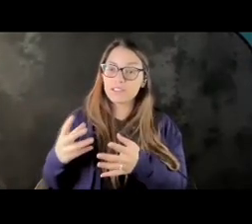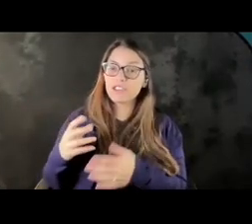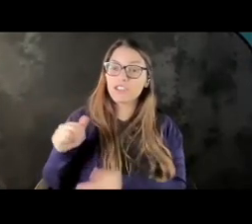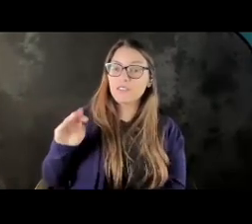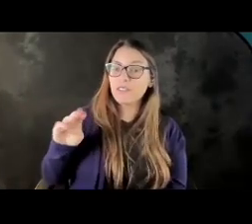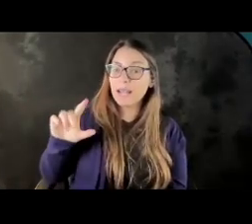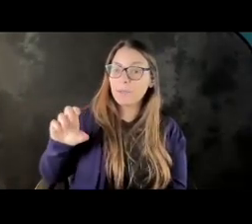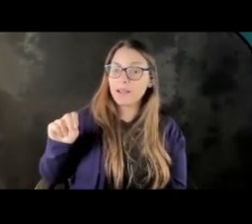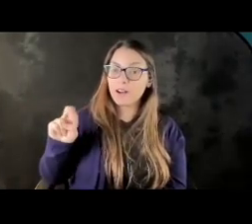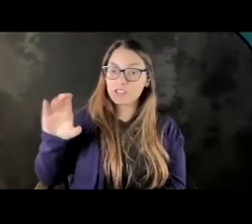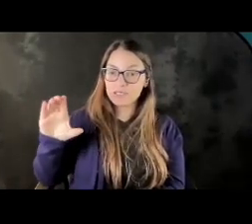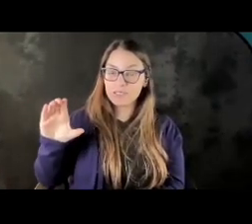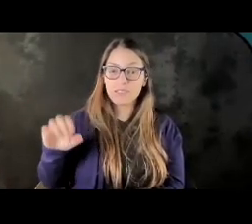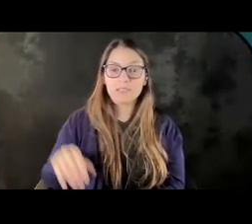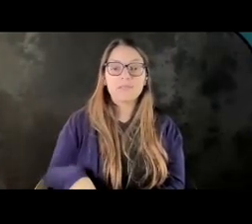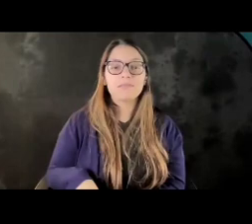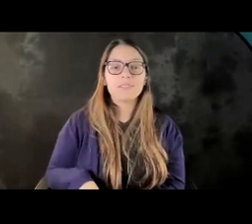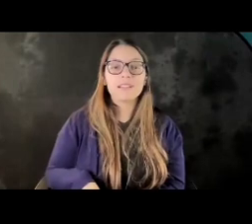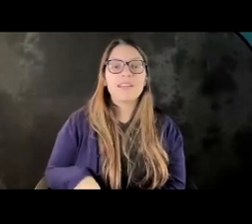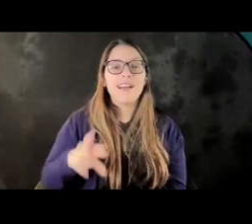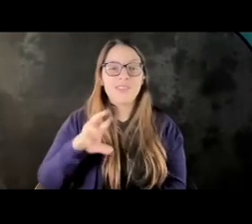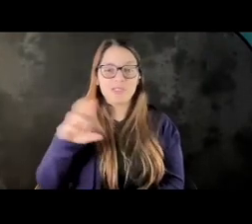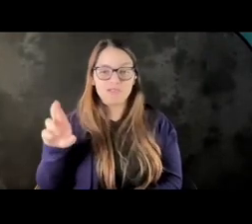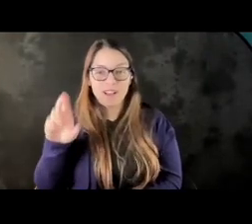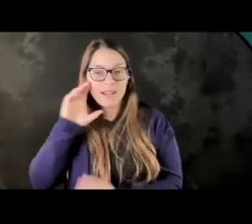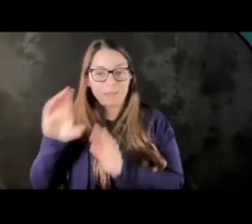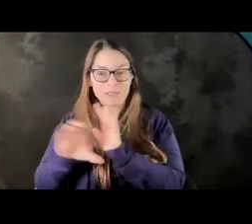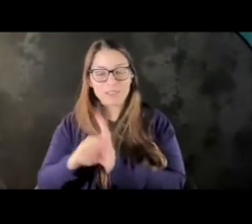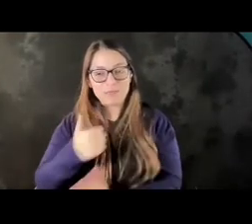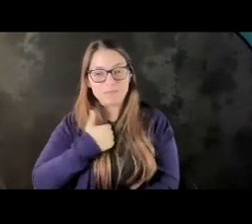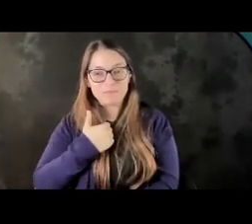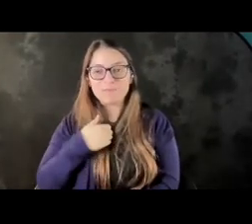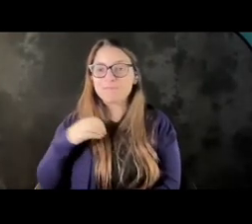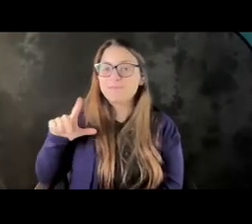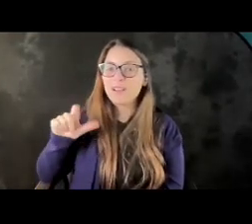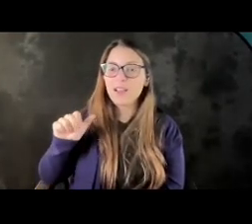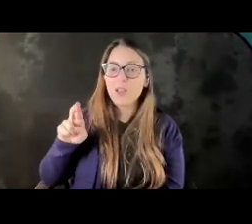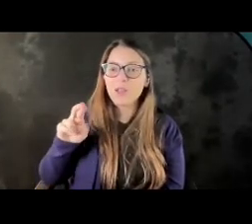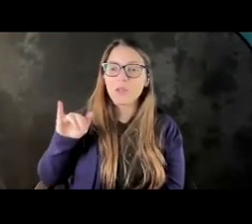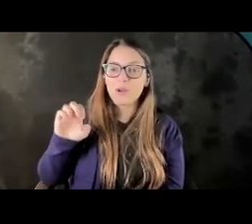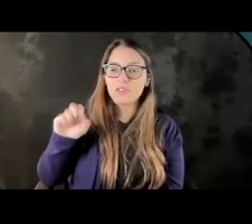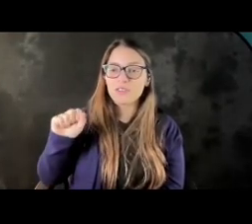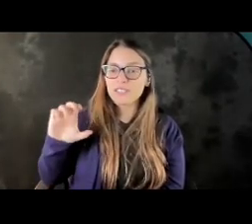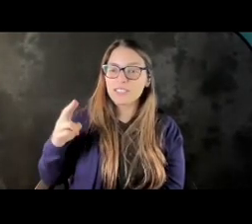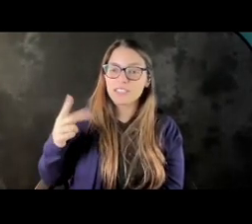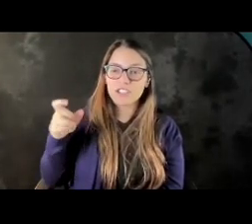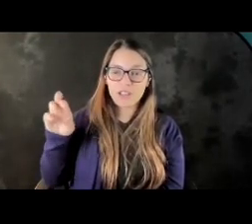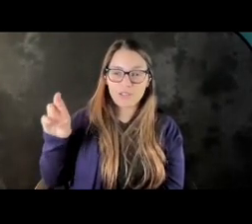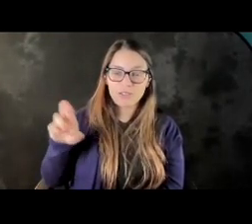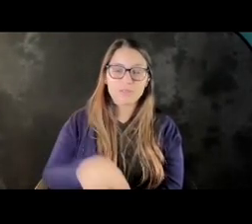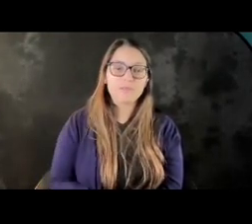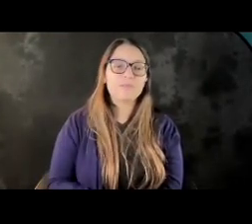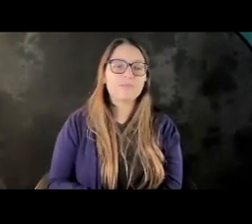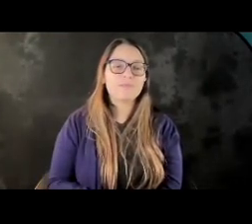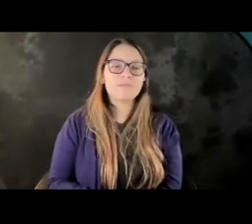right is an image of myself, Lori Schaller. And next slide.